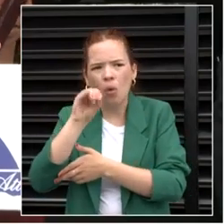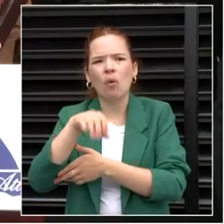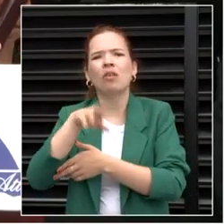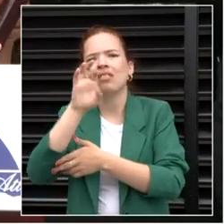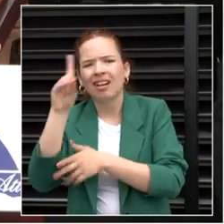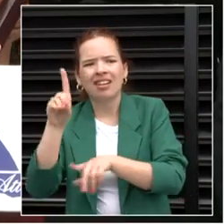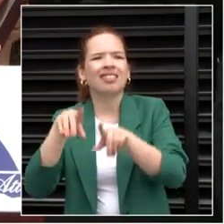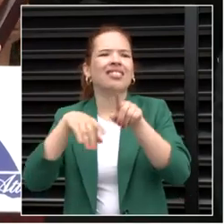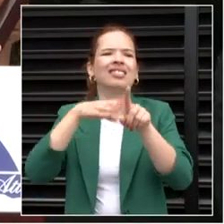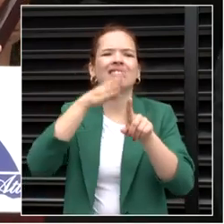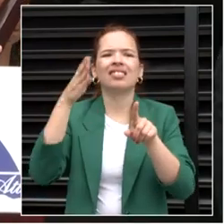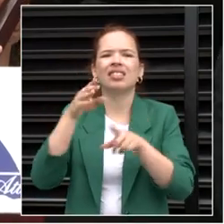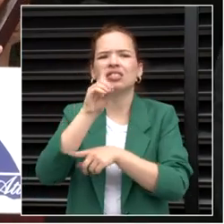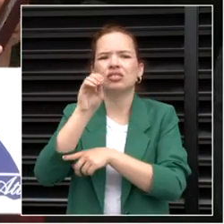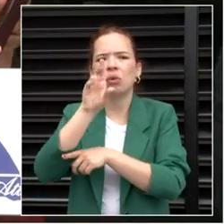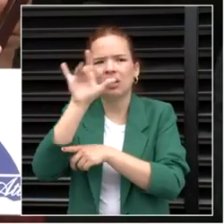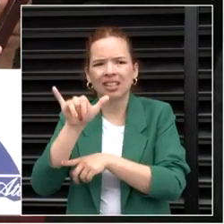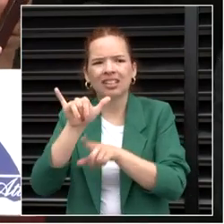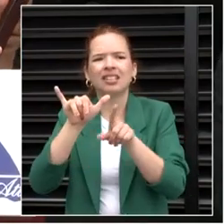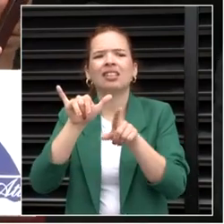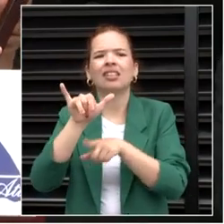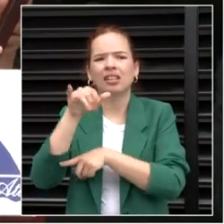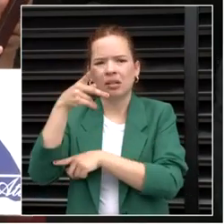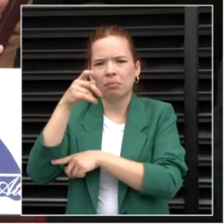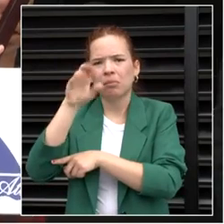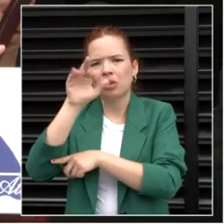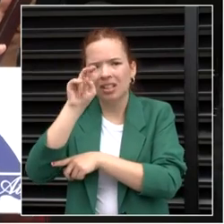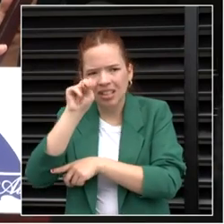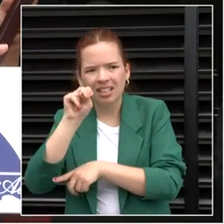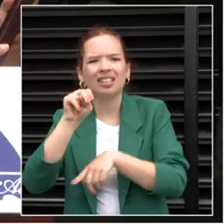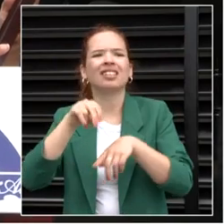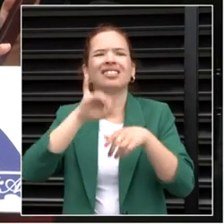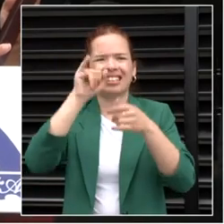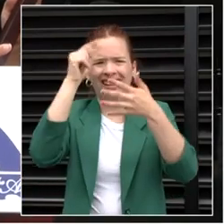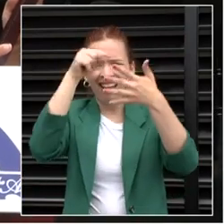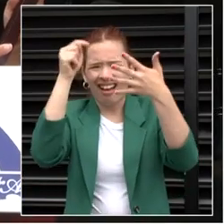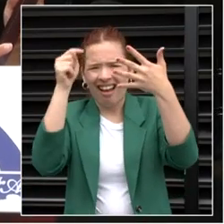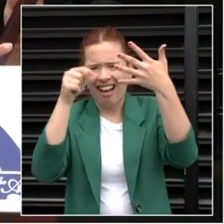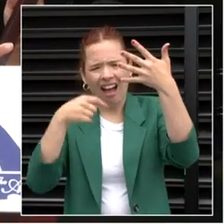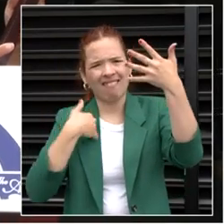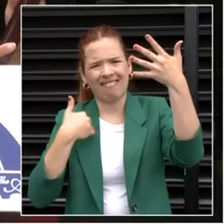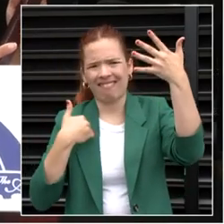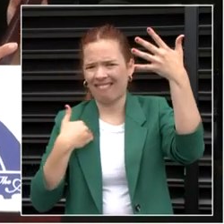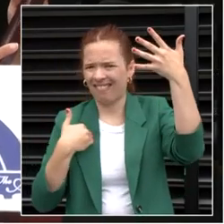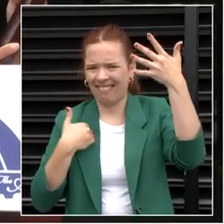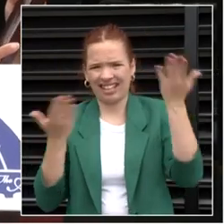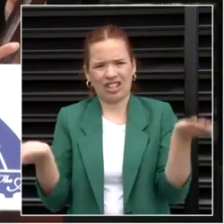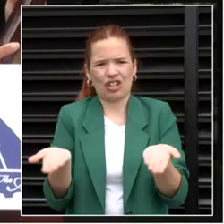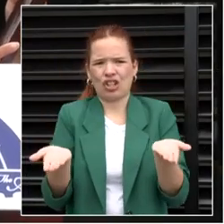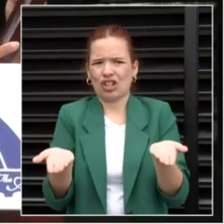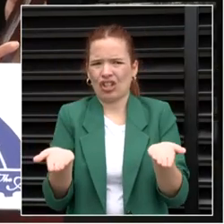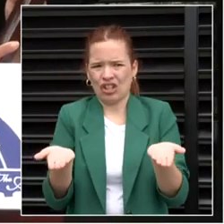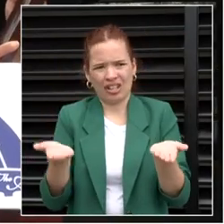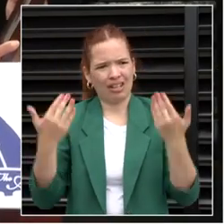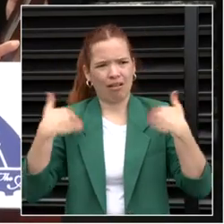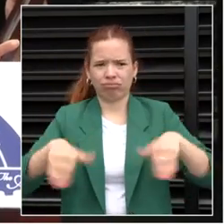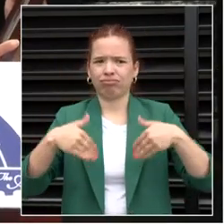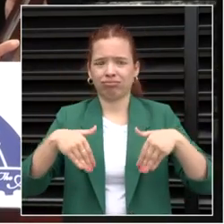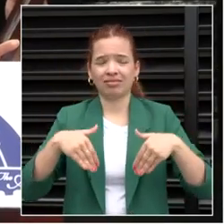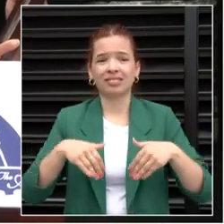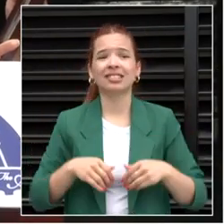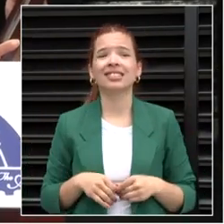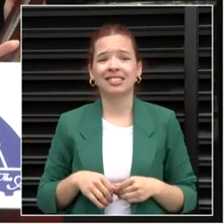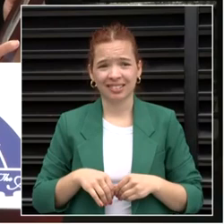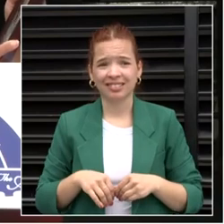remarkable year for the 930 Club as they celebrated 35 years and the publication of a now out-of-print